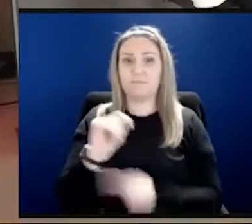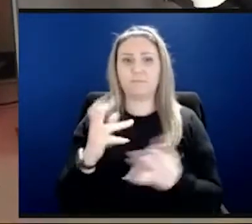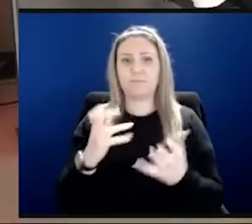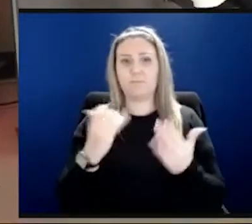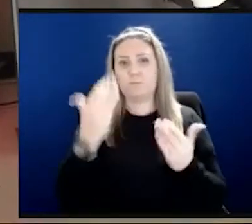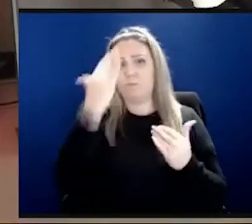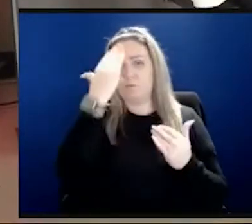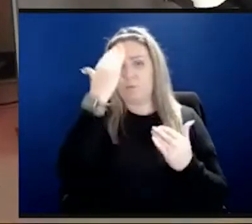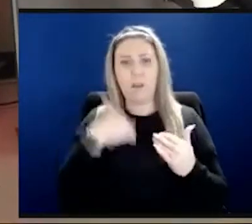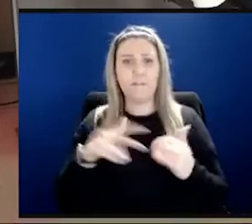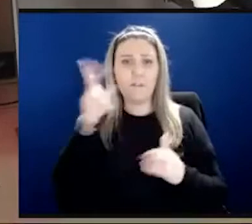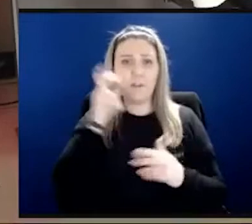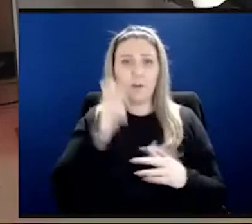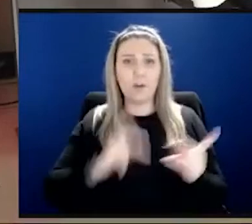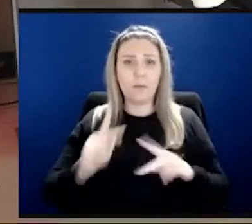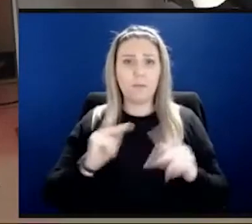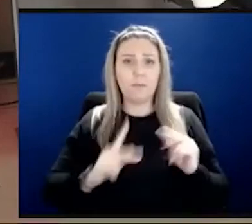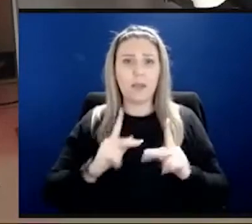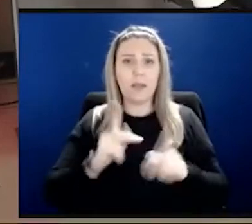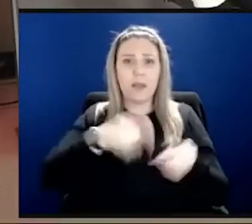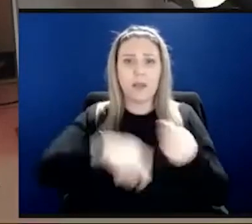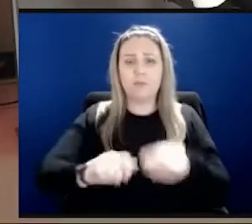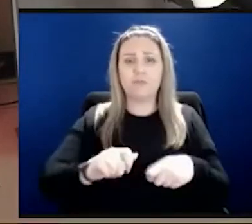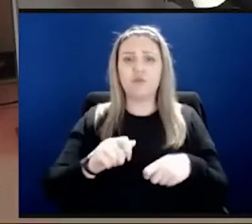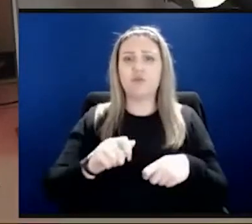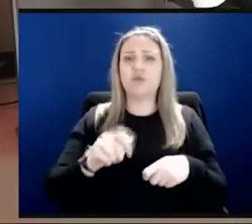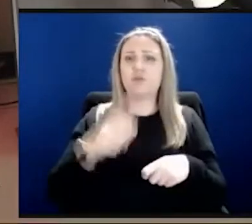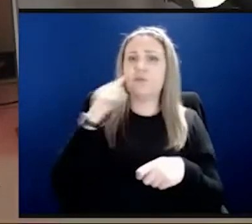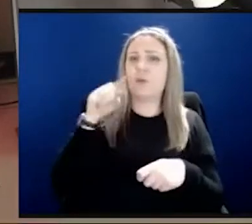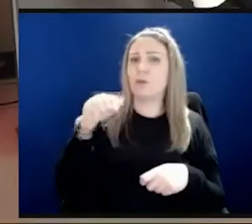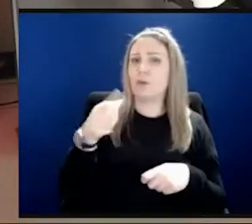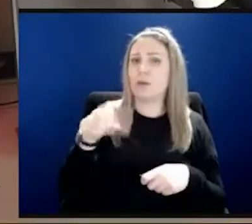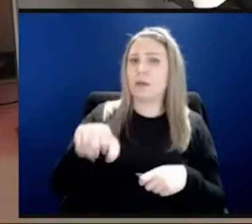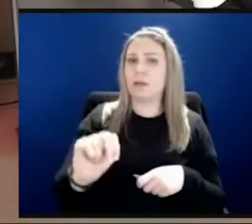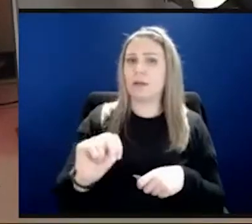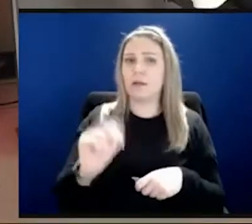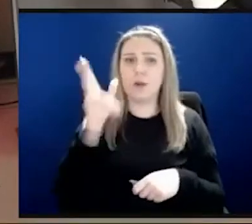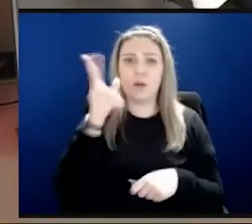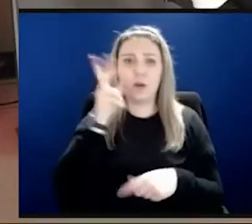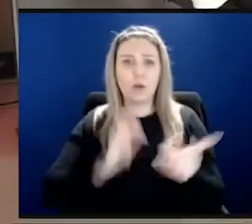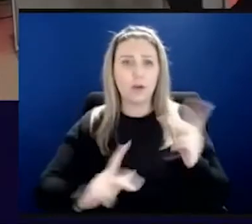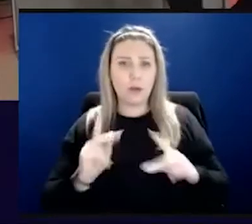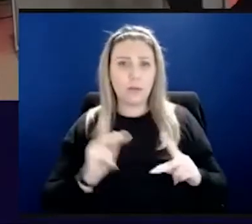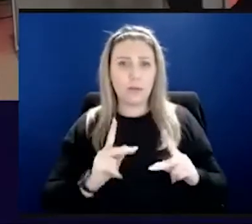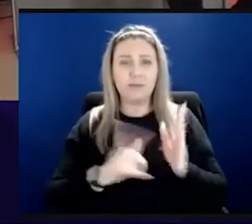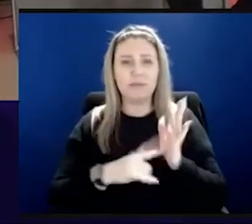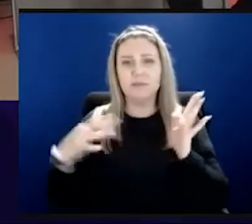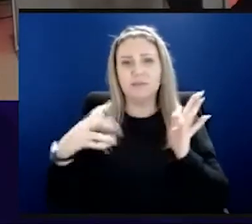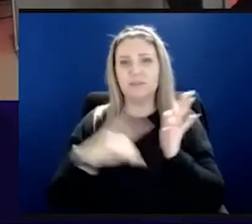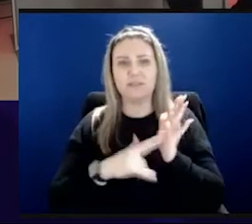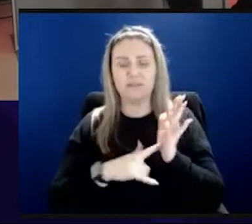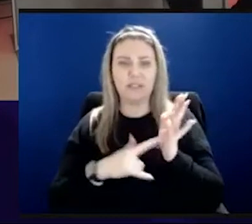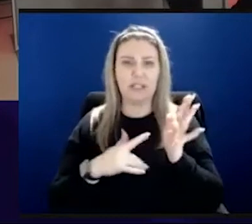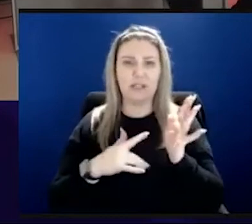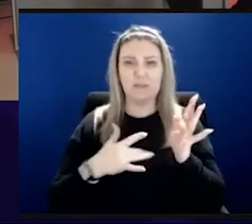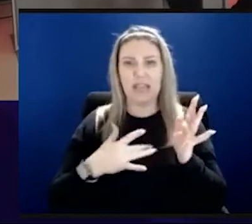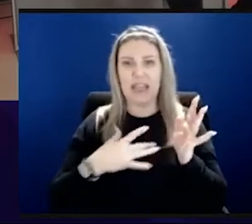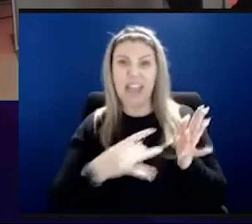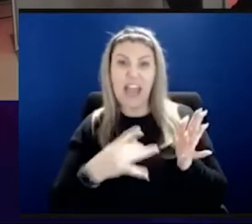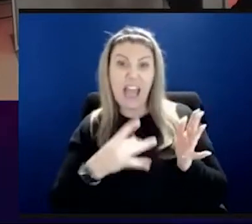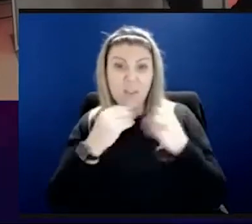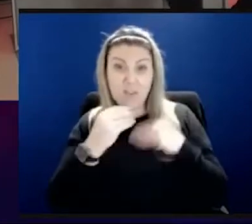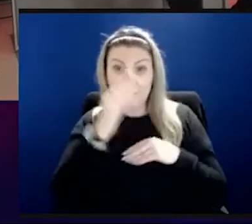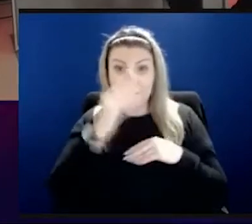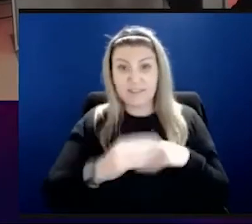people who receive transplants, this is for you, Garen, heard people who receive transplants sometimes find they come out of it liking foods they never liked or music they never